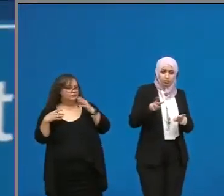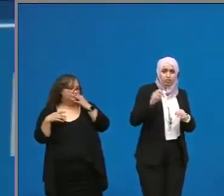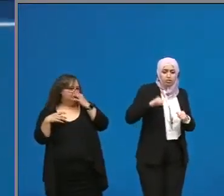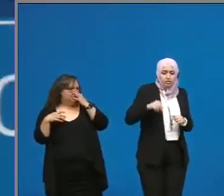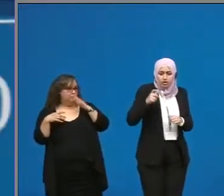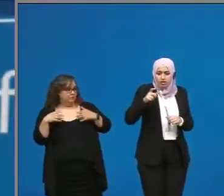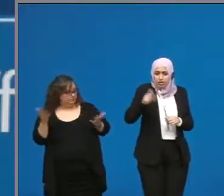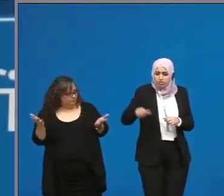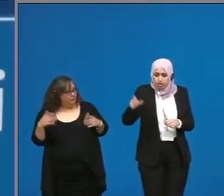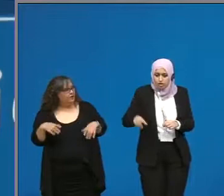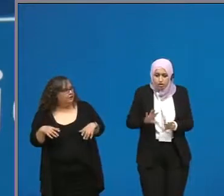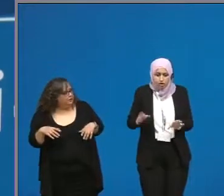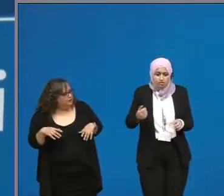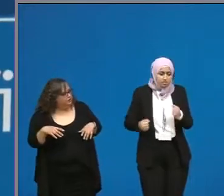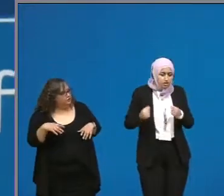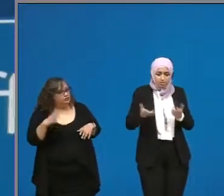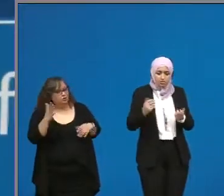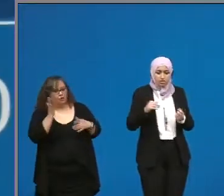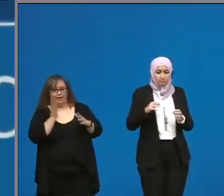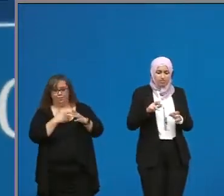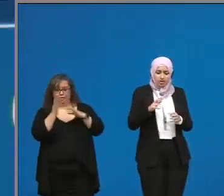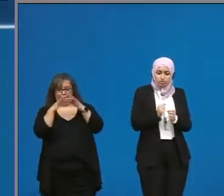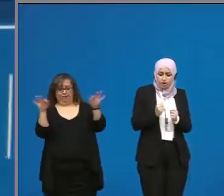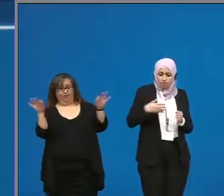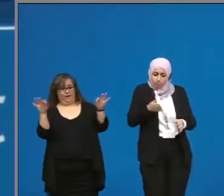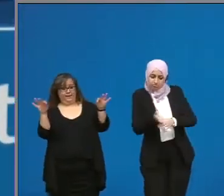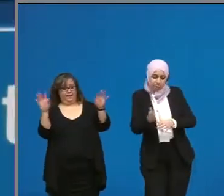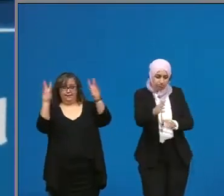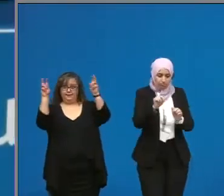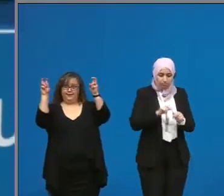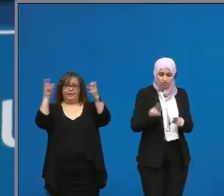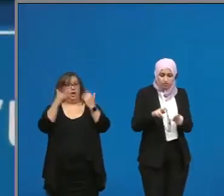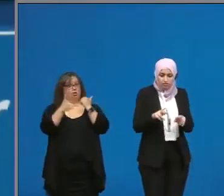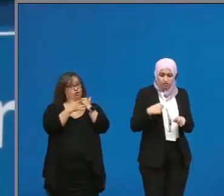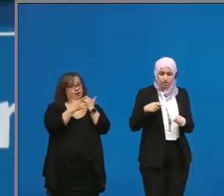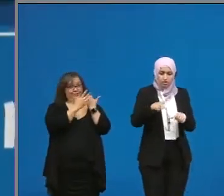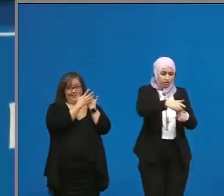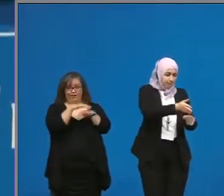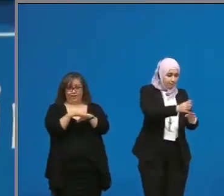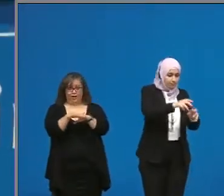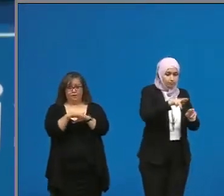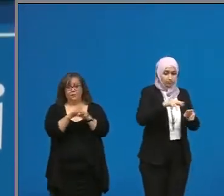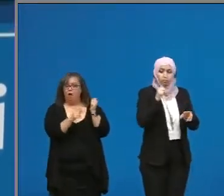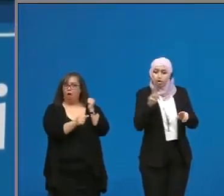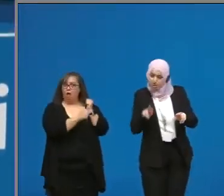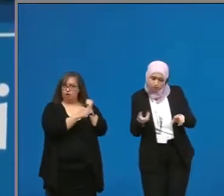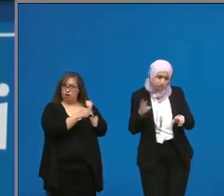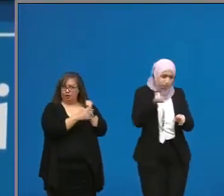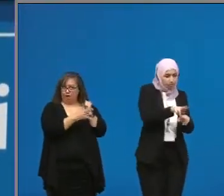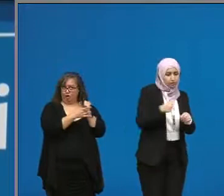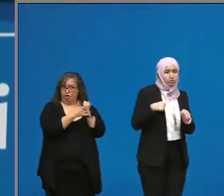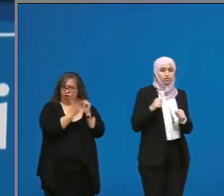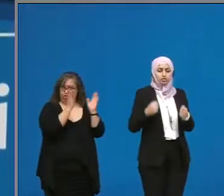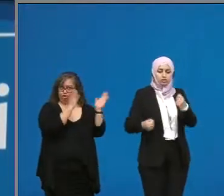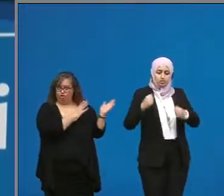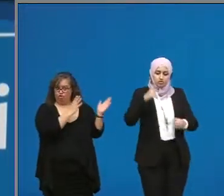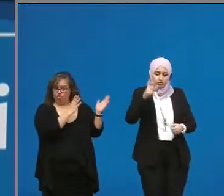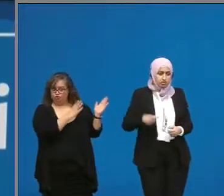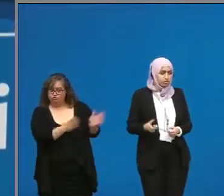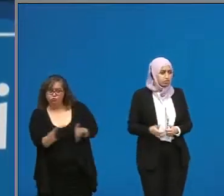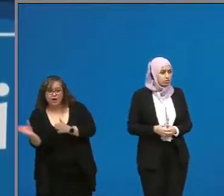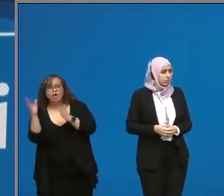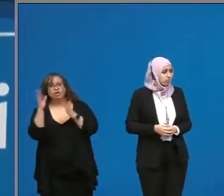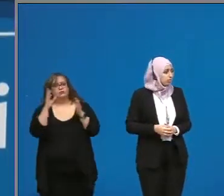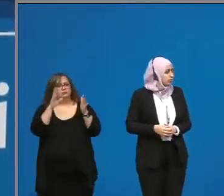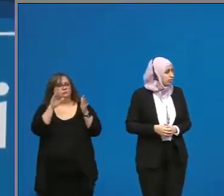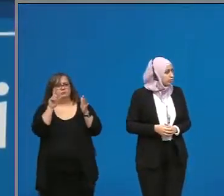use in TextHelp is that technology, when it's integrated, your assistive technology strategy should be designed from a point of